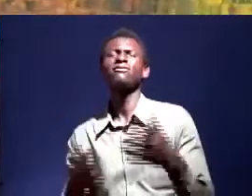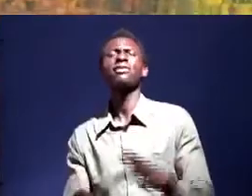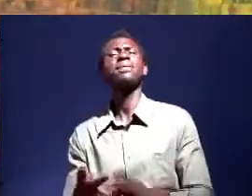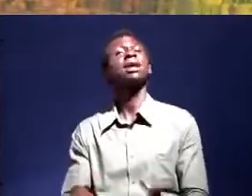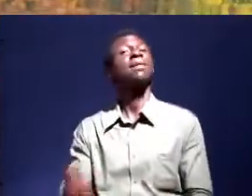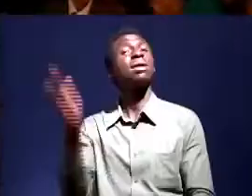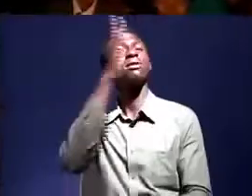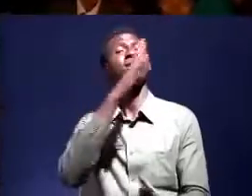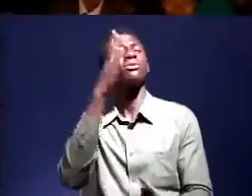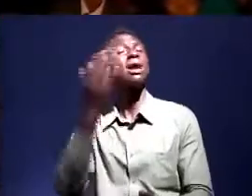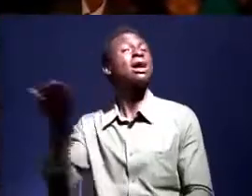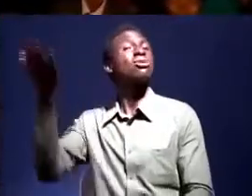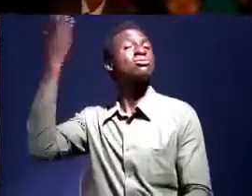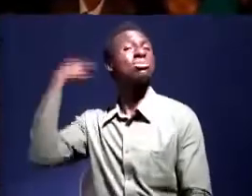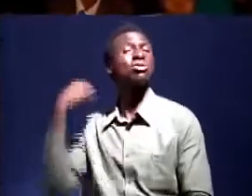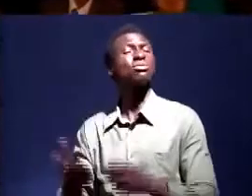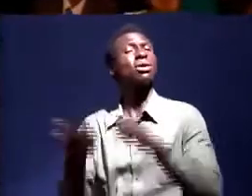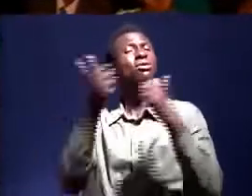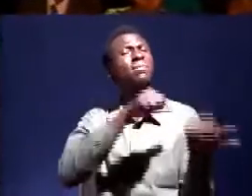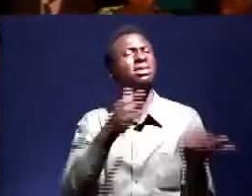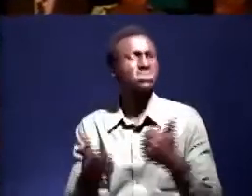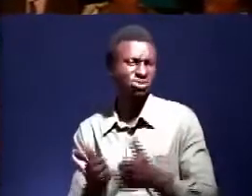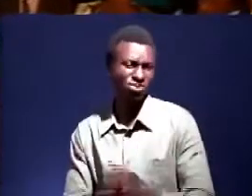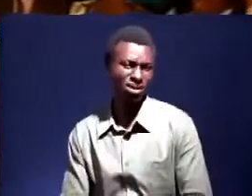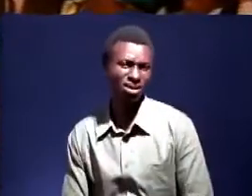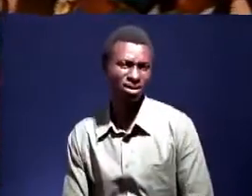Should they ever be re-immersed?